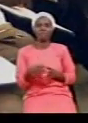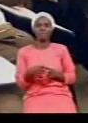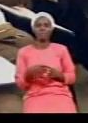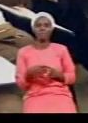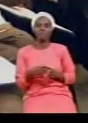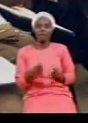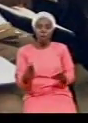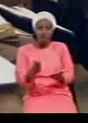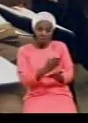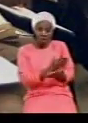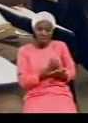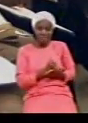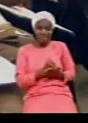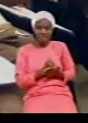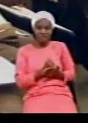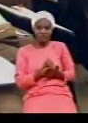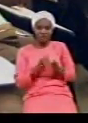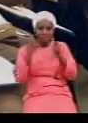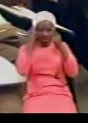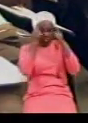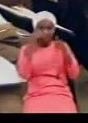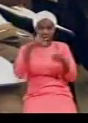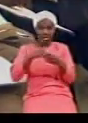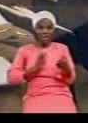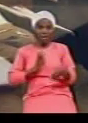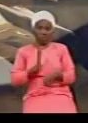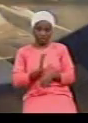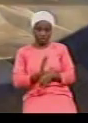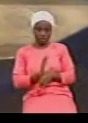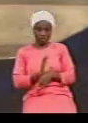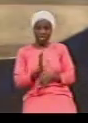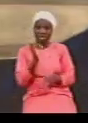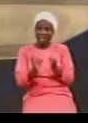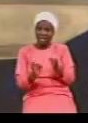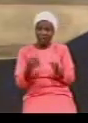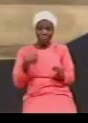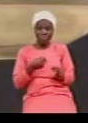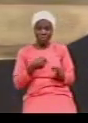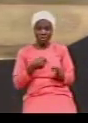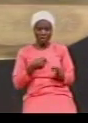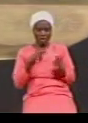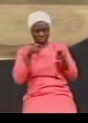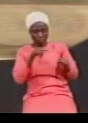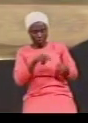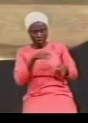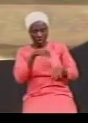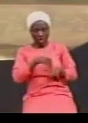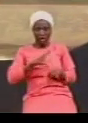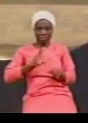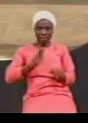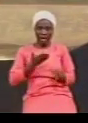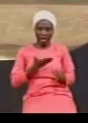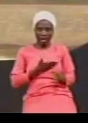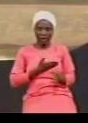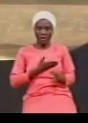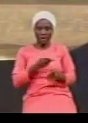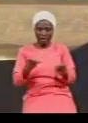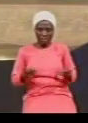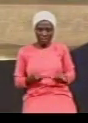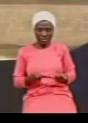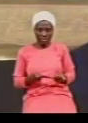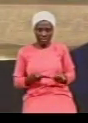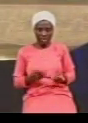Collective consideration in our church. If we look at our states, if we look at this state